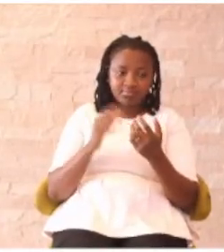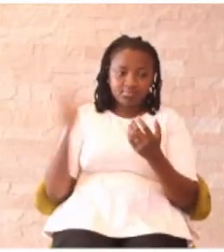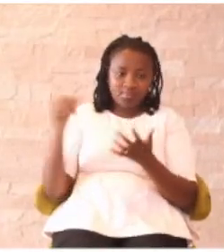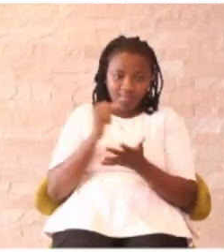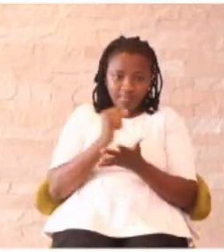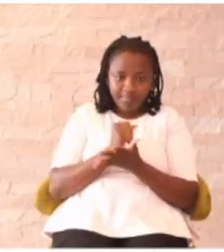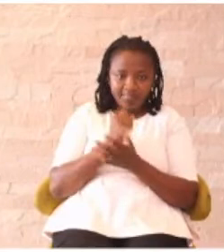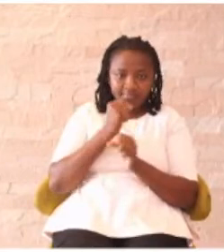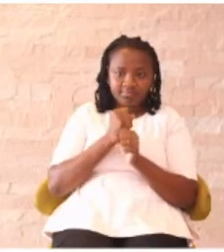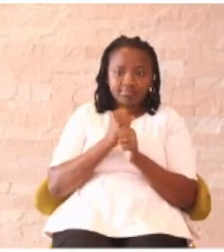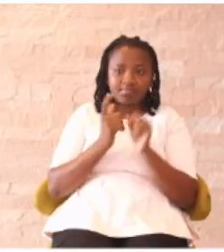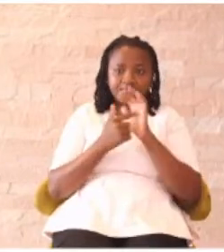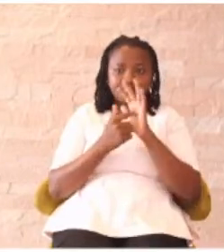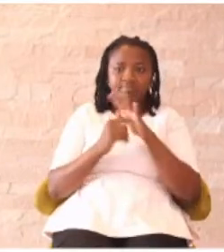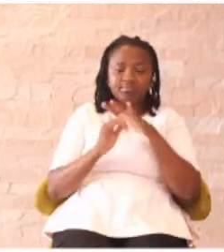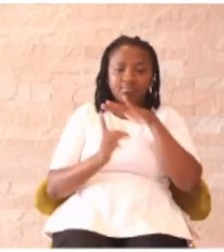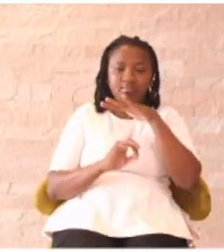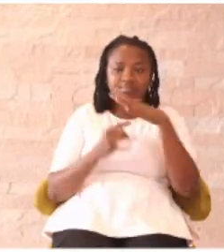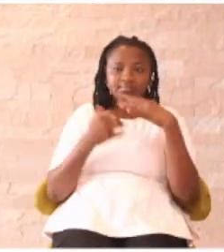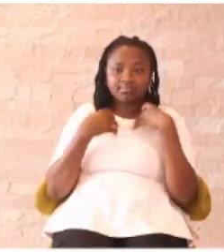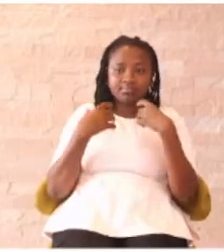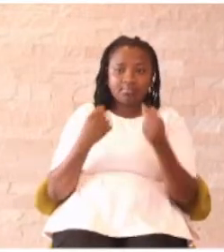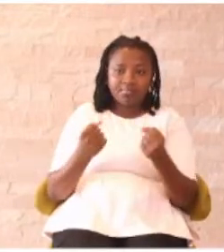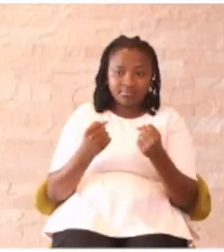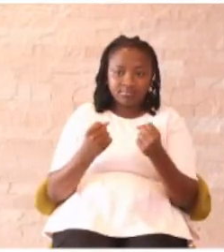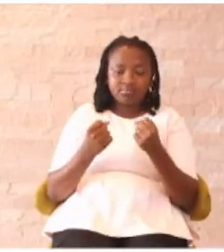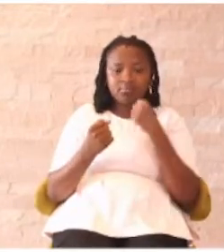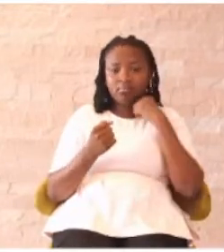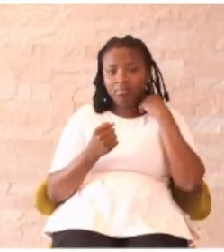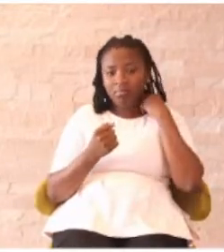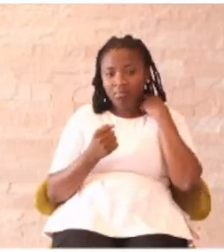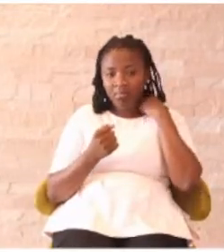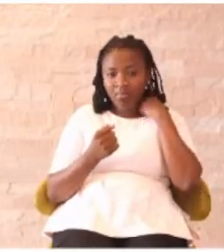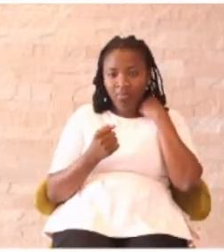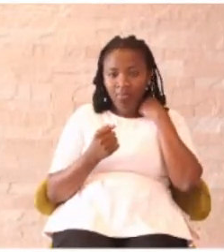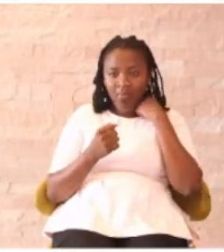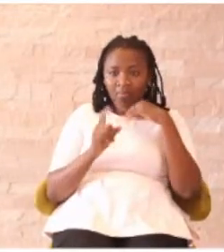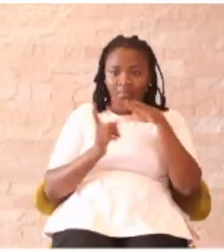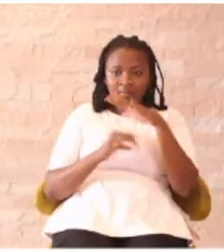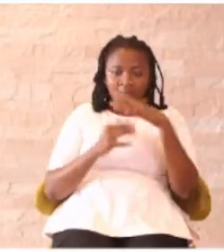Ministry of Health have invited EWDNA to